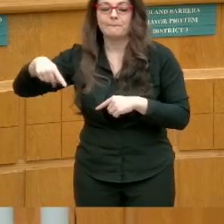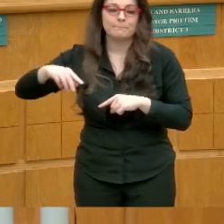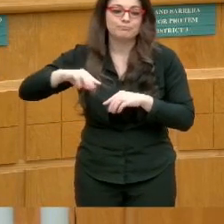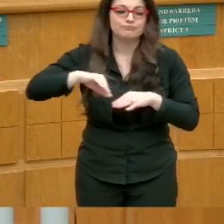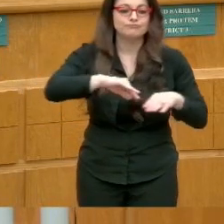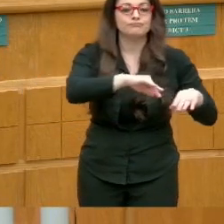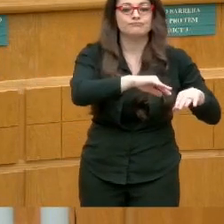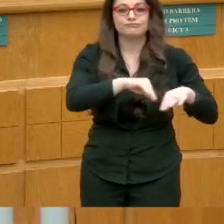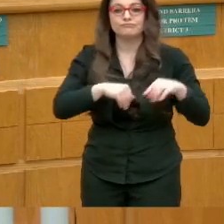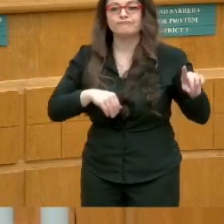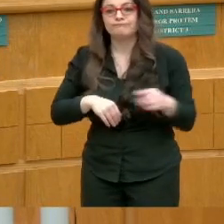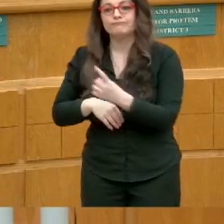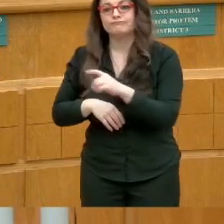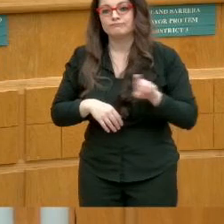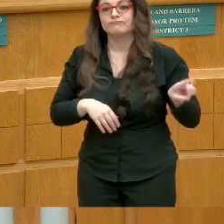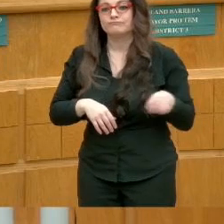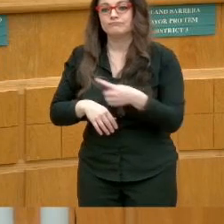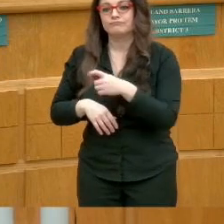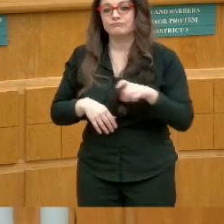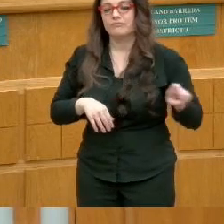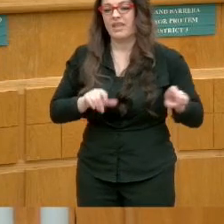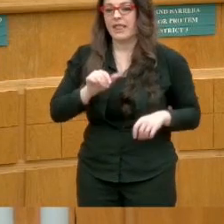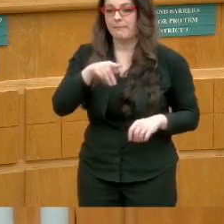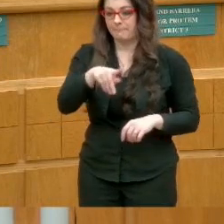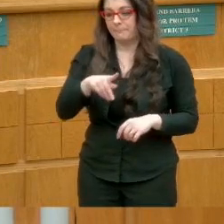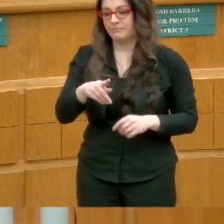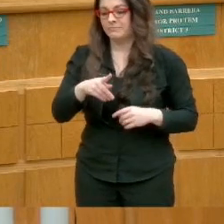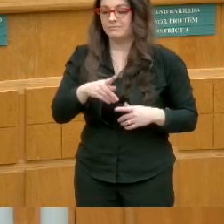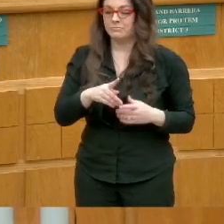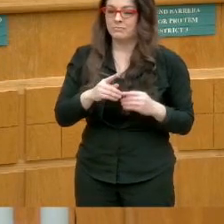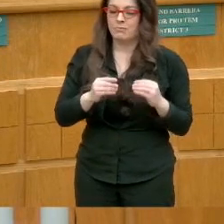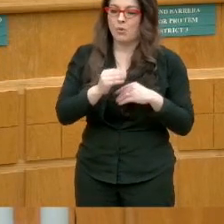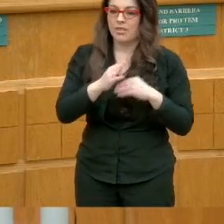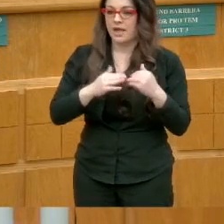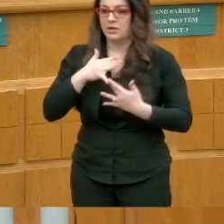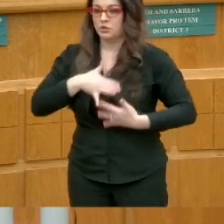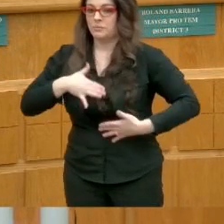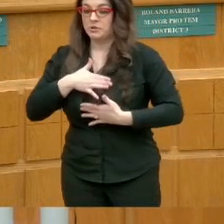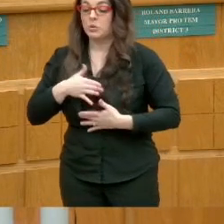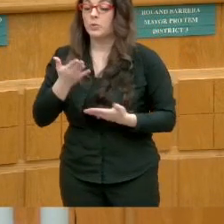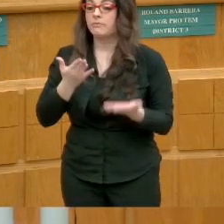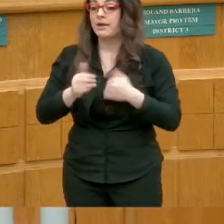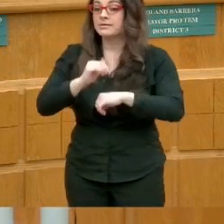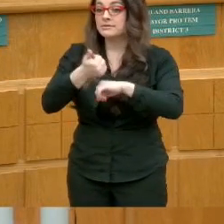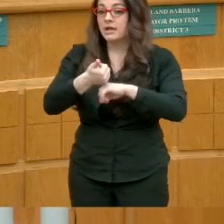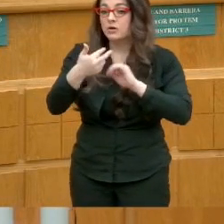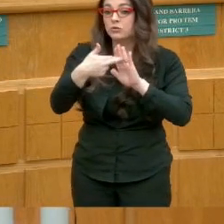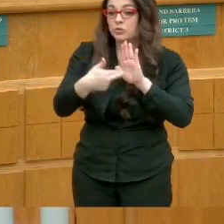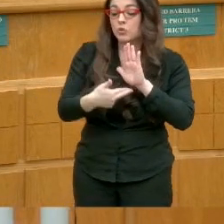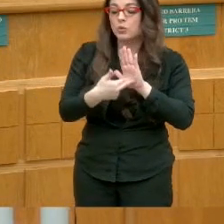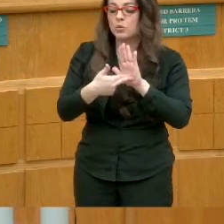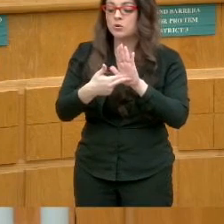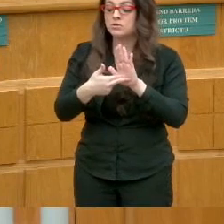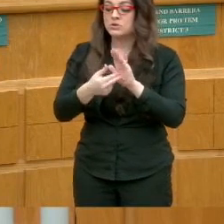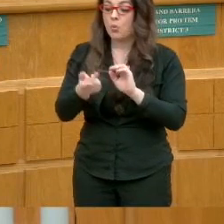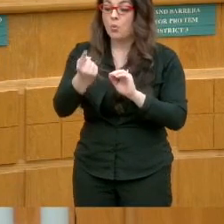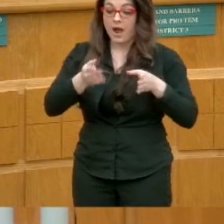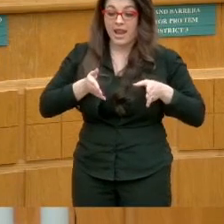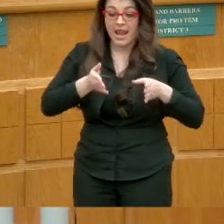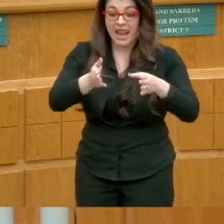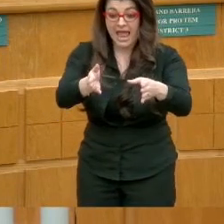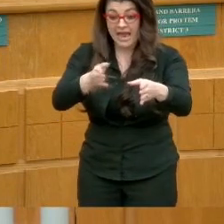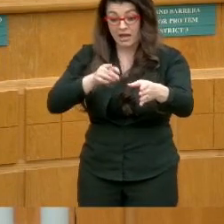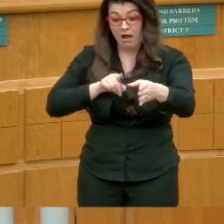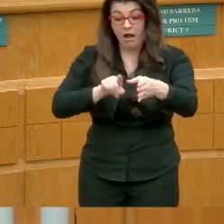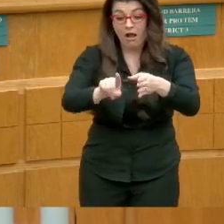call-in procedure to reserve time for a particular lane for a particular amount of time to do lap swimming. Collier pool, there's lap